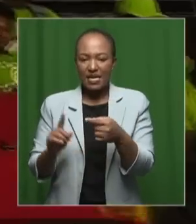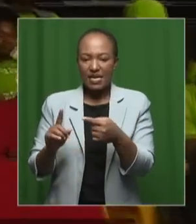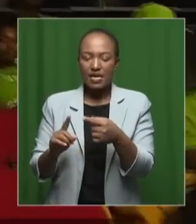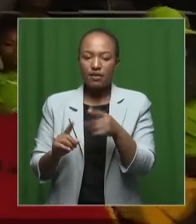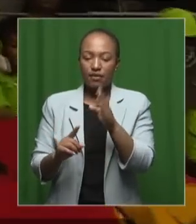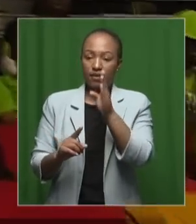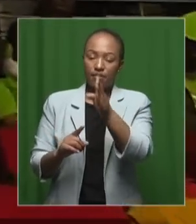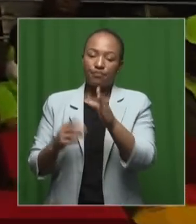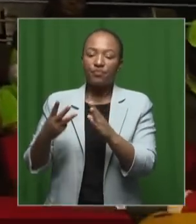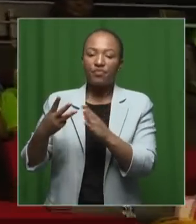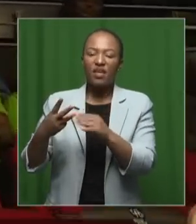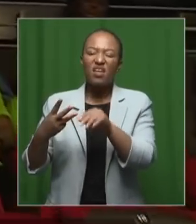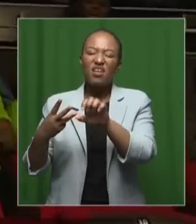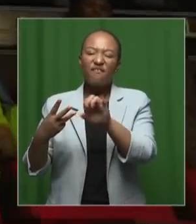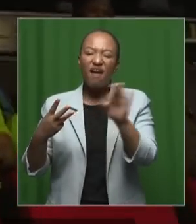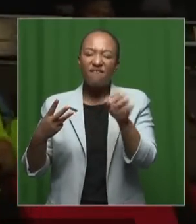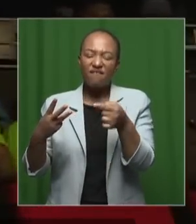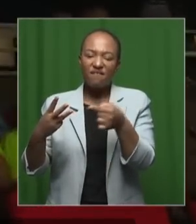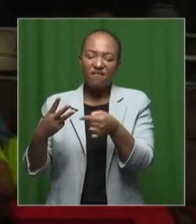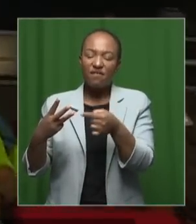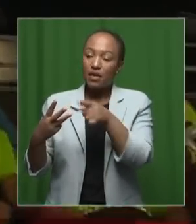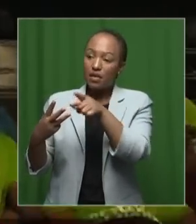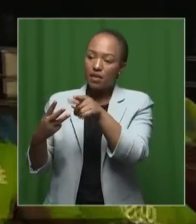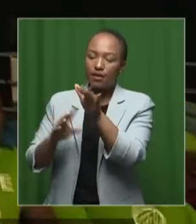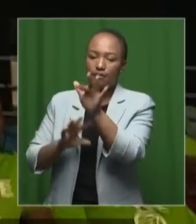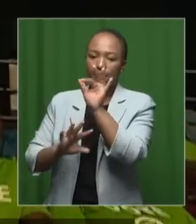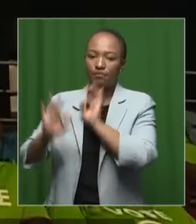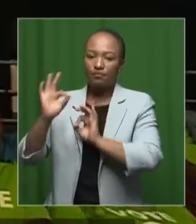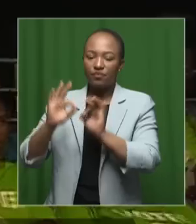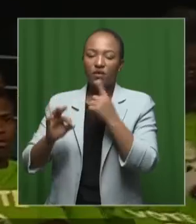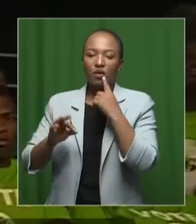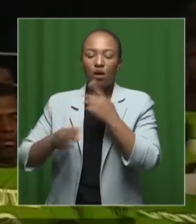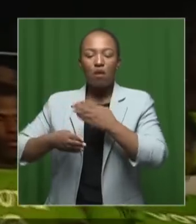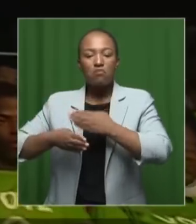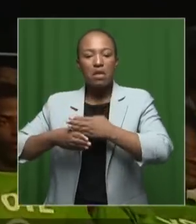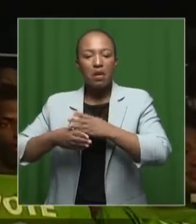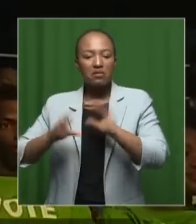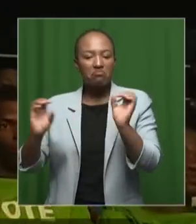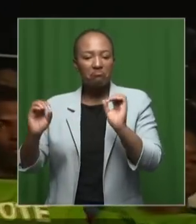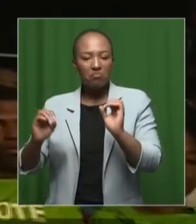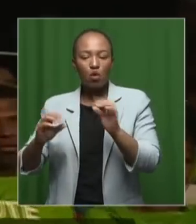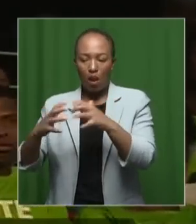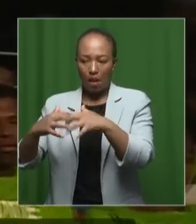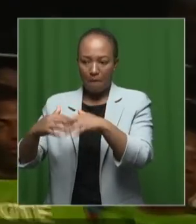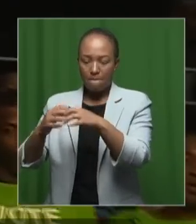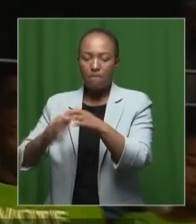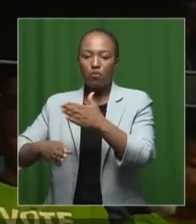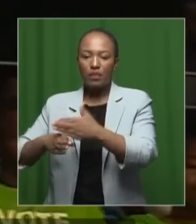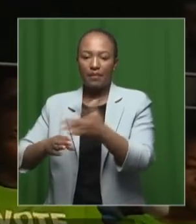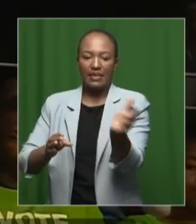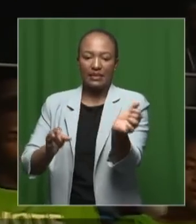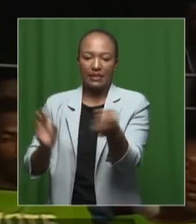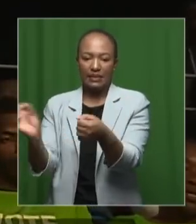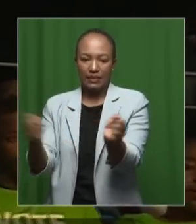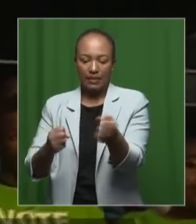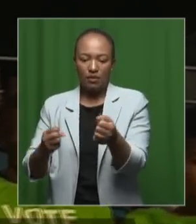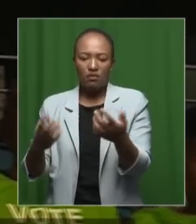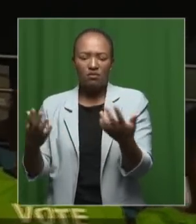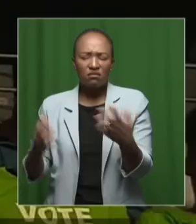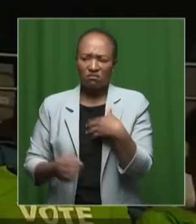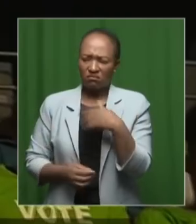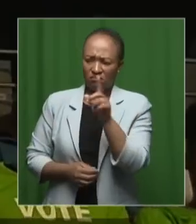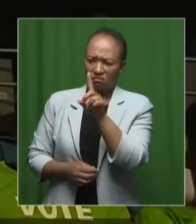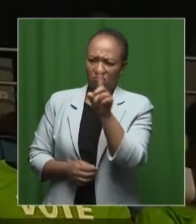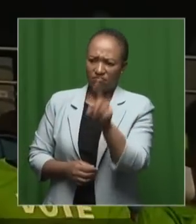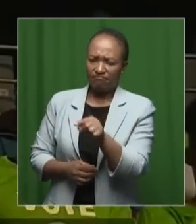EFF. He spoke about unemployment, creating jobs, and my question will be,